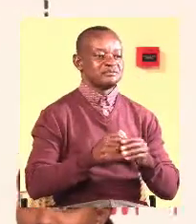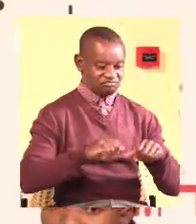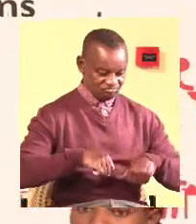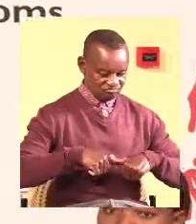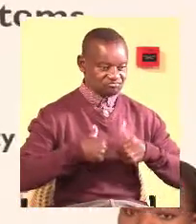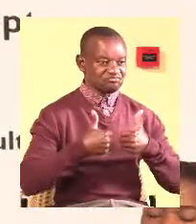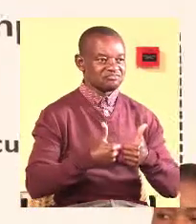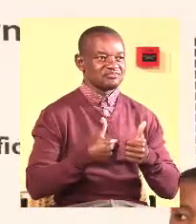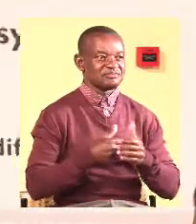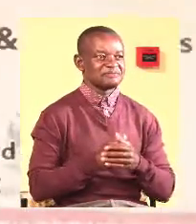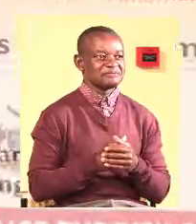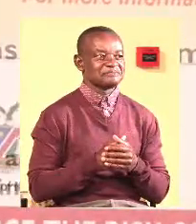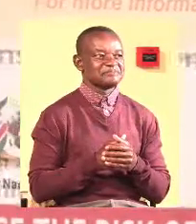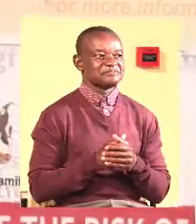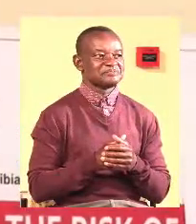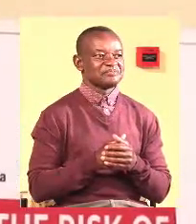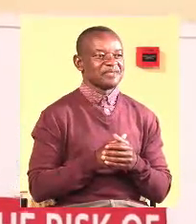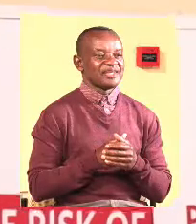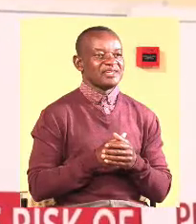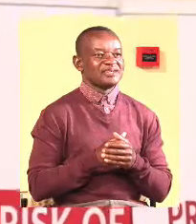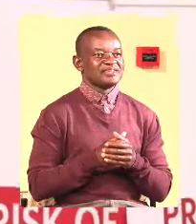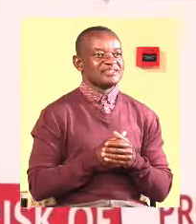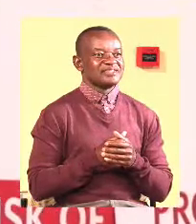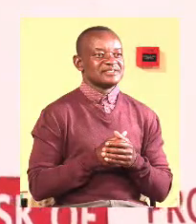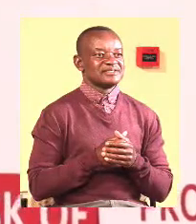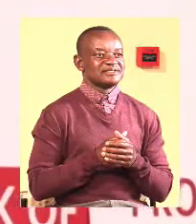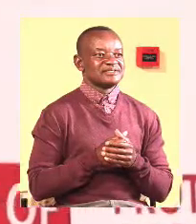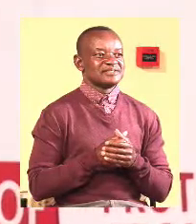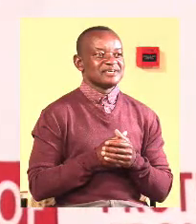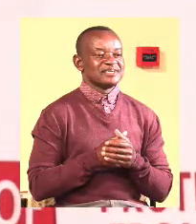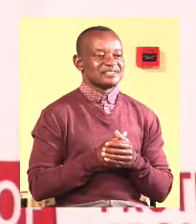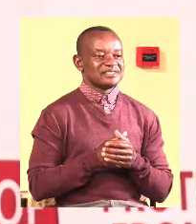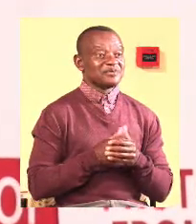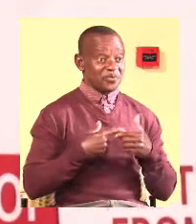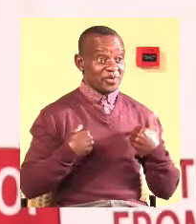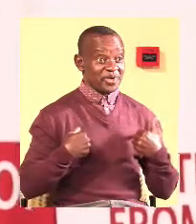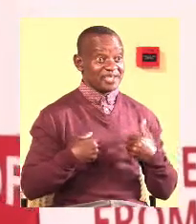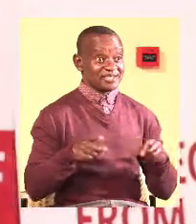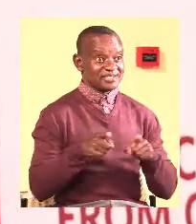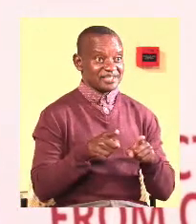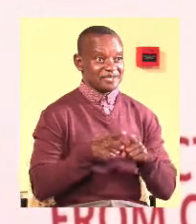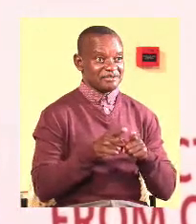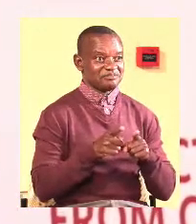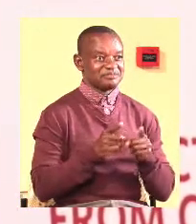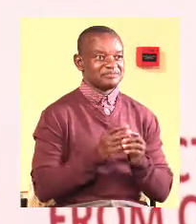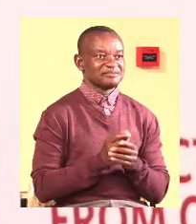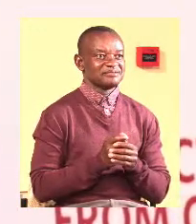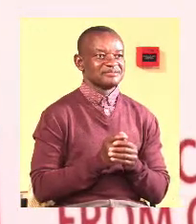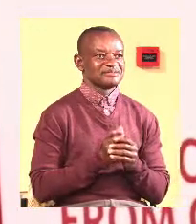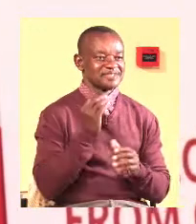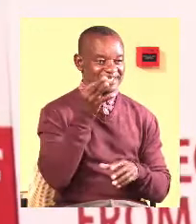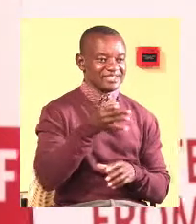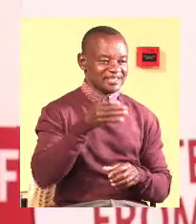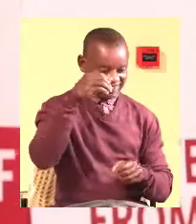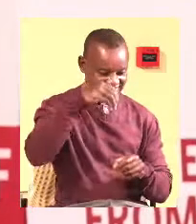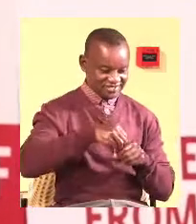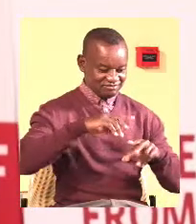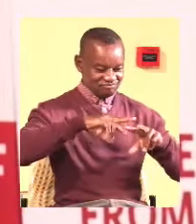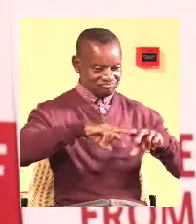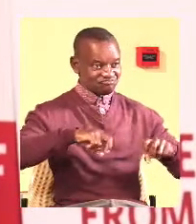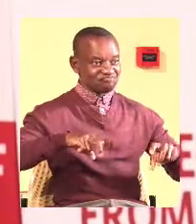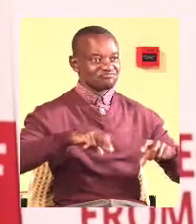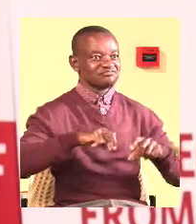to be tested one of these good days. An announcement will be made, so prepare yourself for quarantine should one of us be positive.